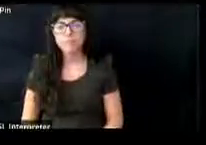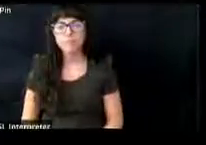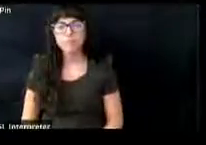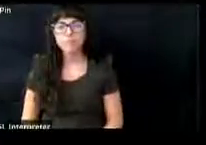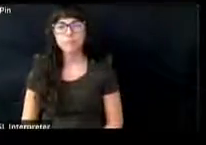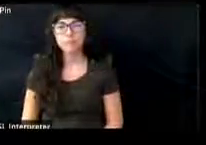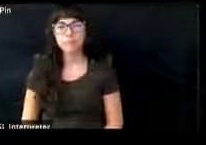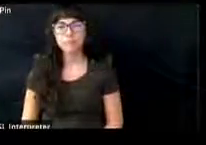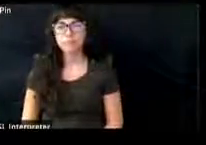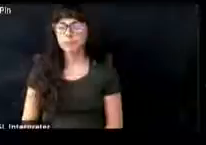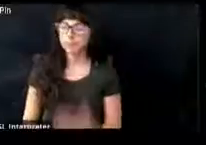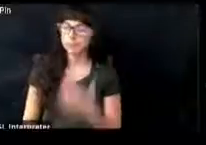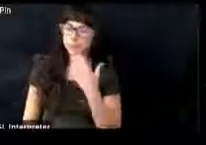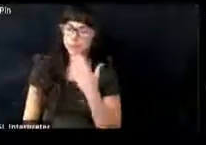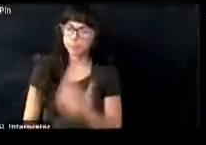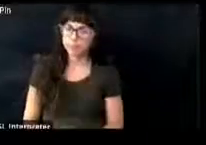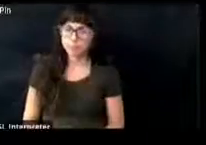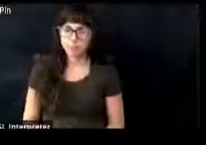Thank you.